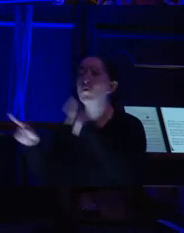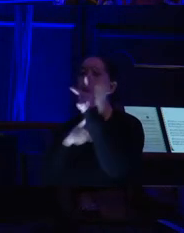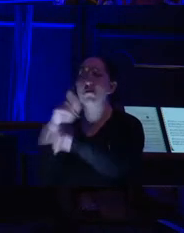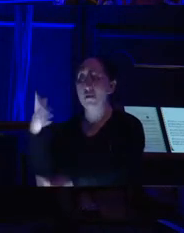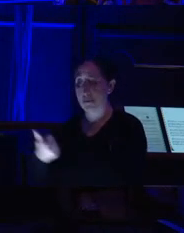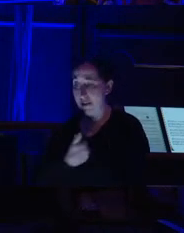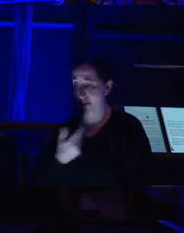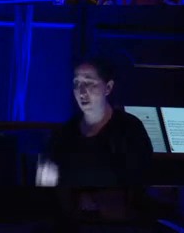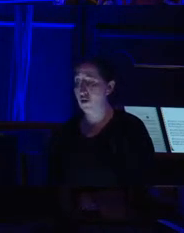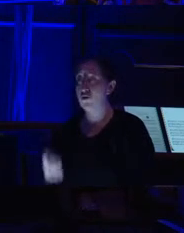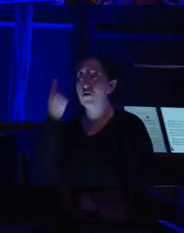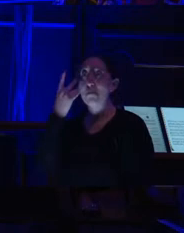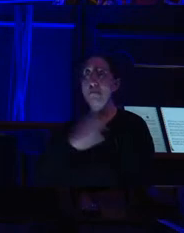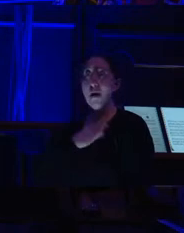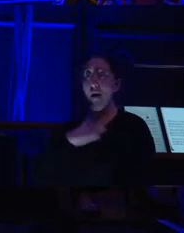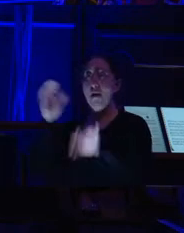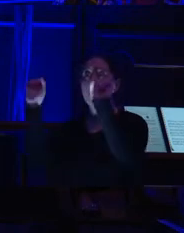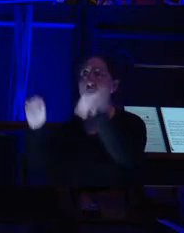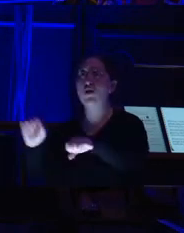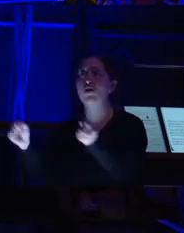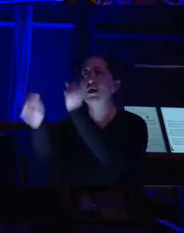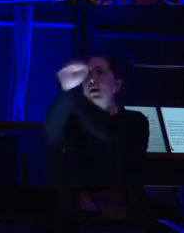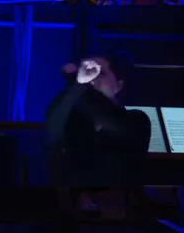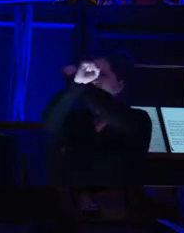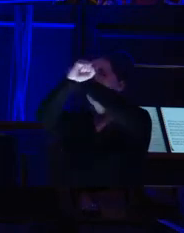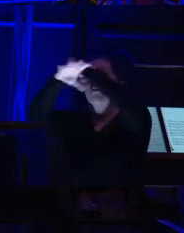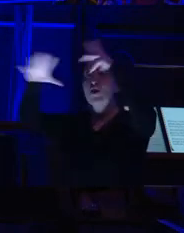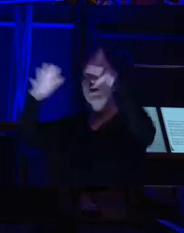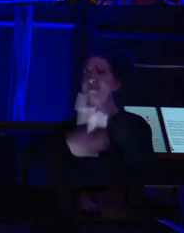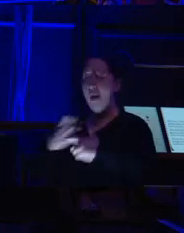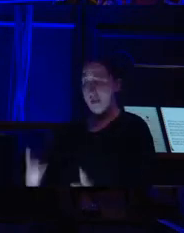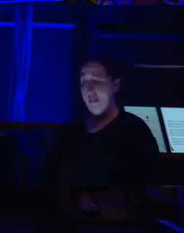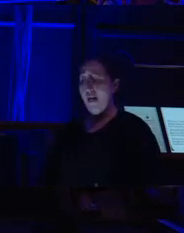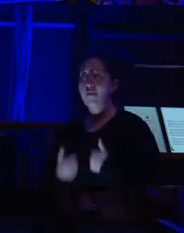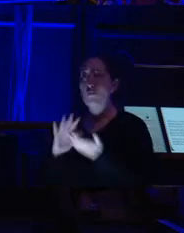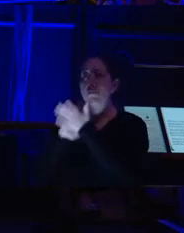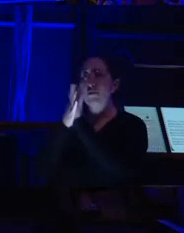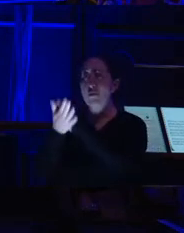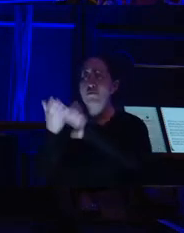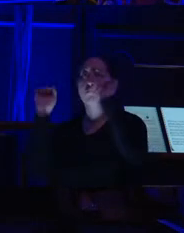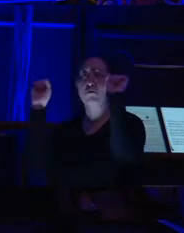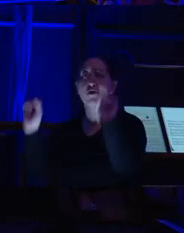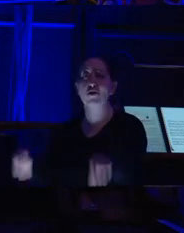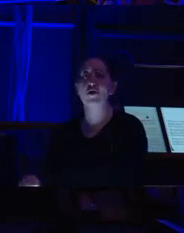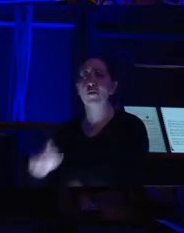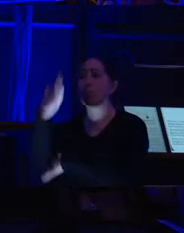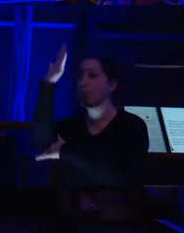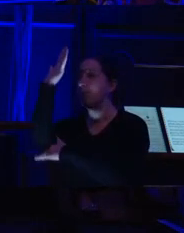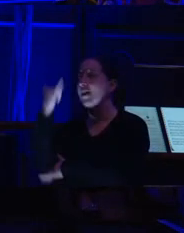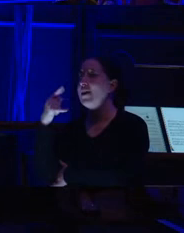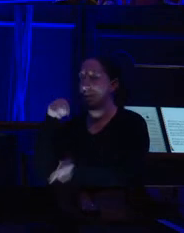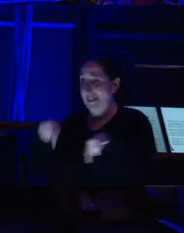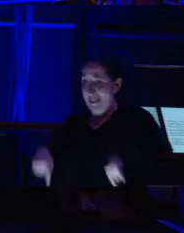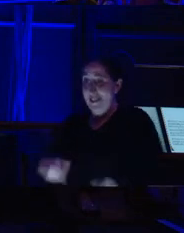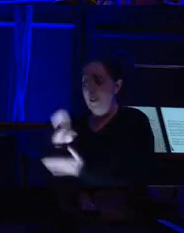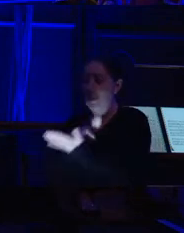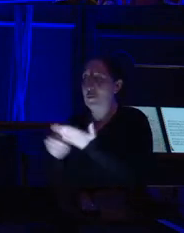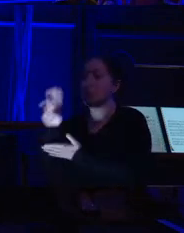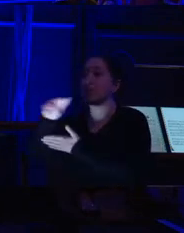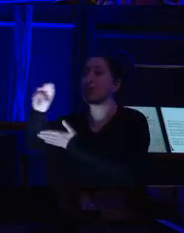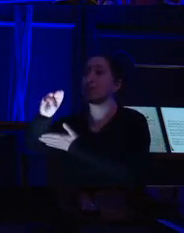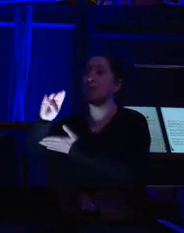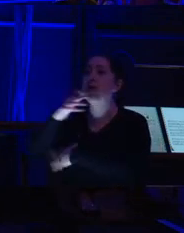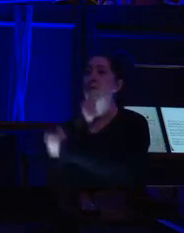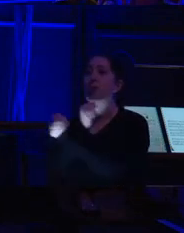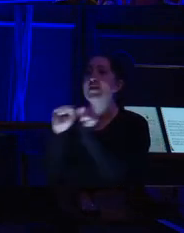my potential and envisioned what my life could be. That was because this university was